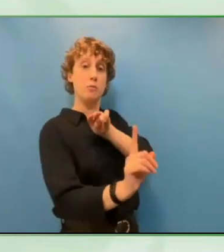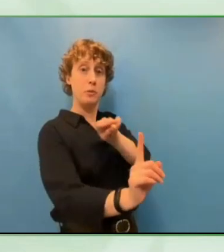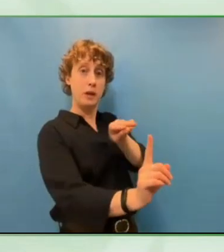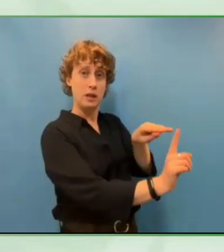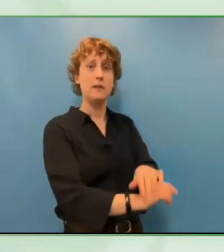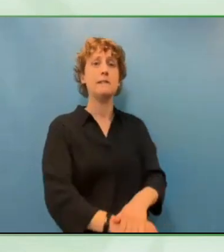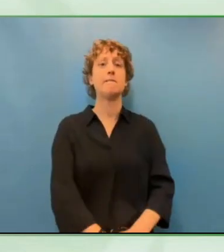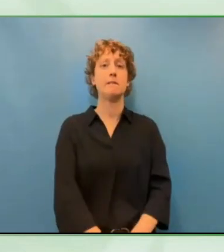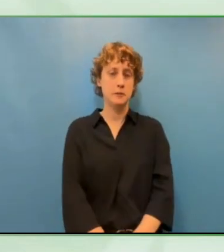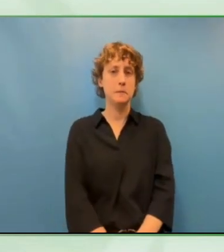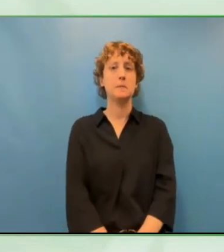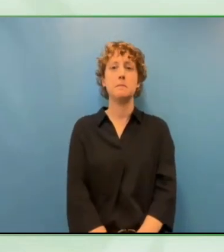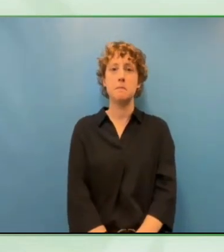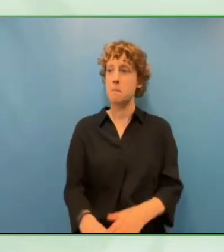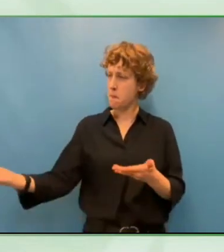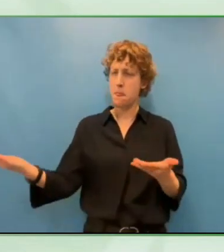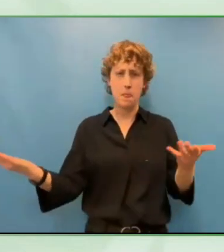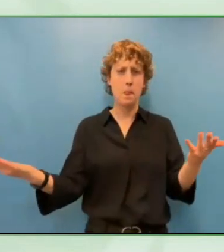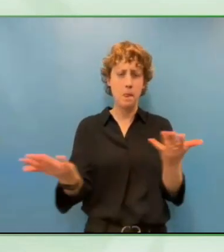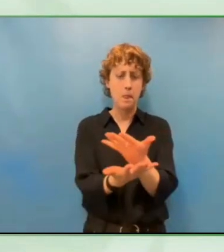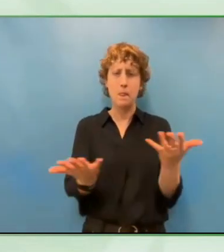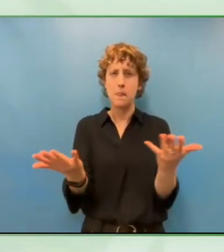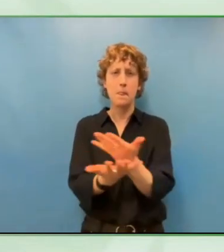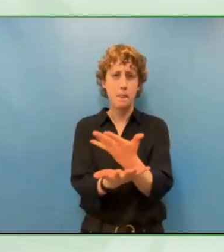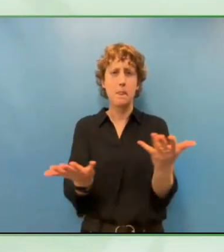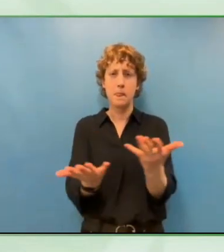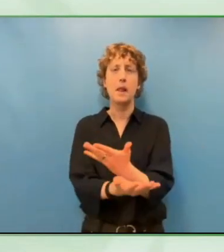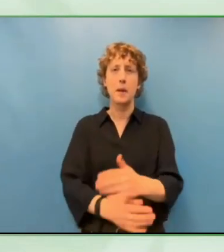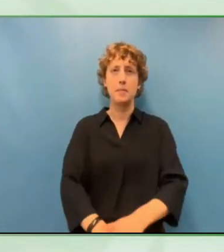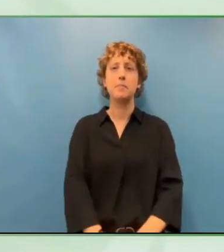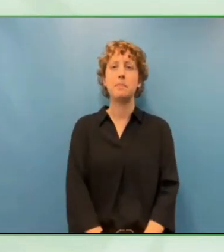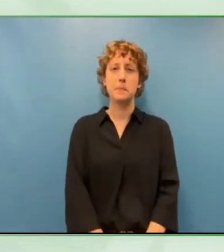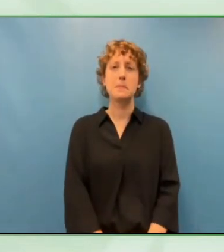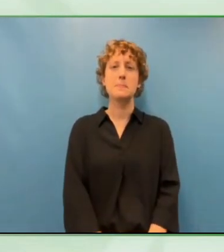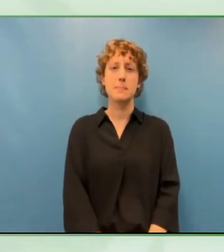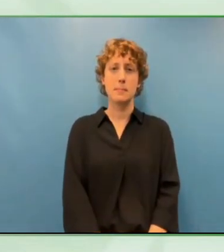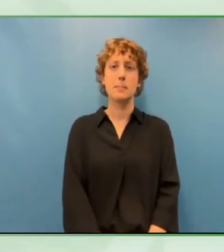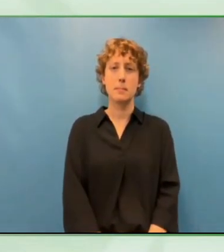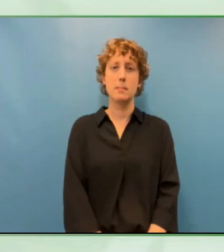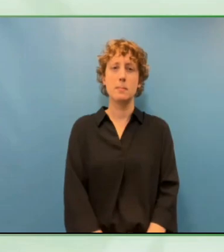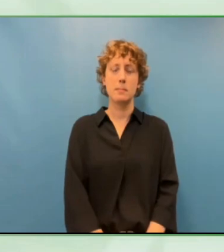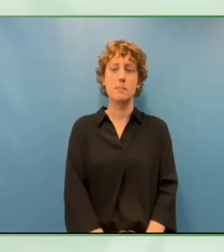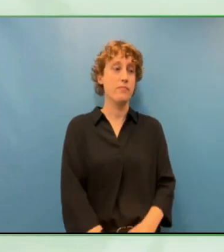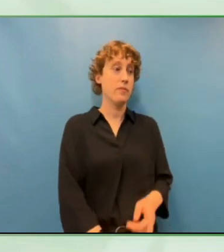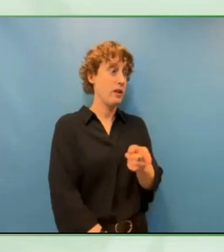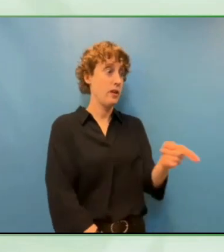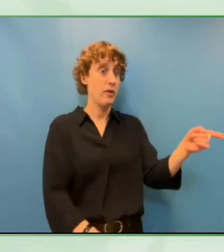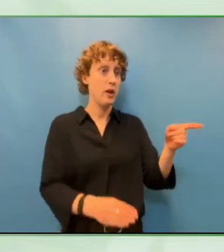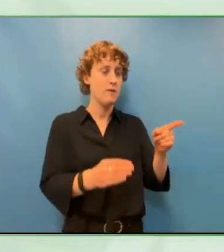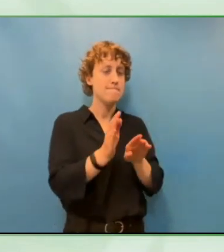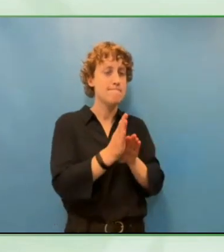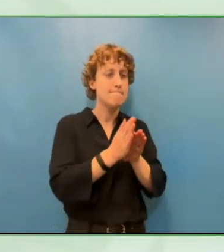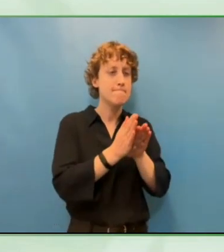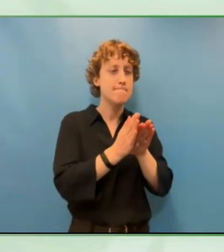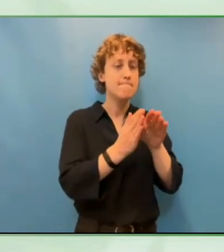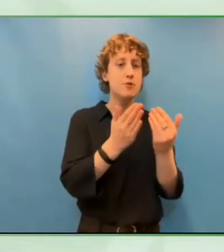currently really working on are classes and training for neurodivergent population.